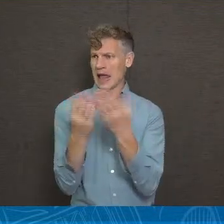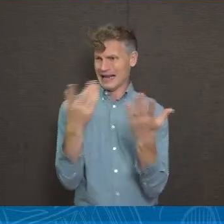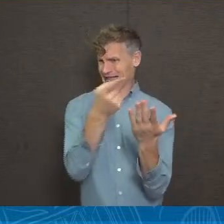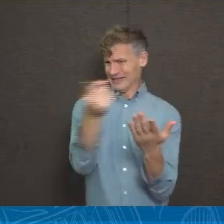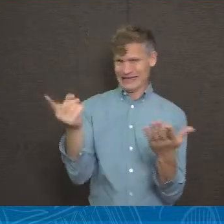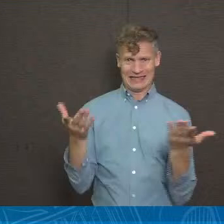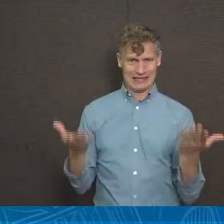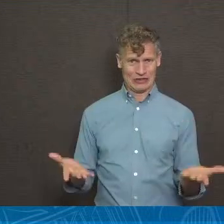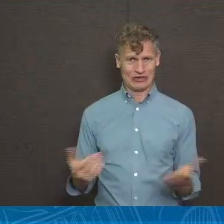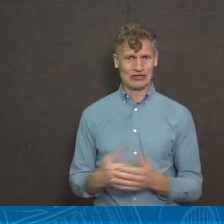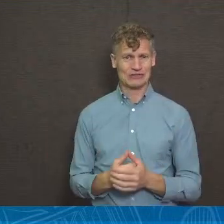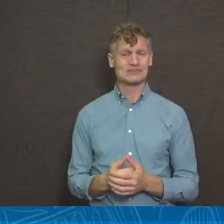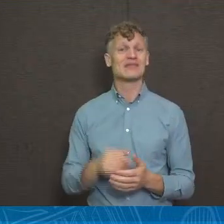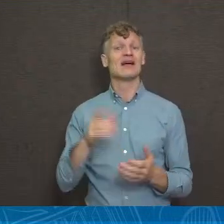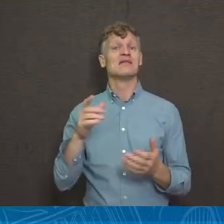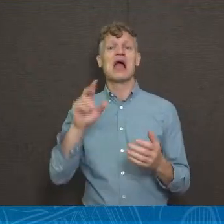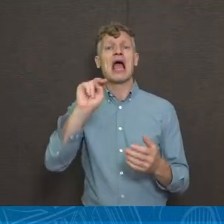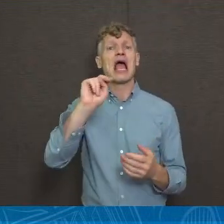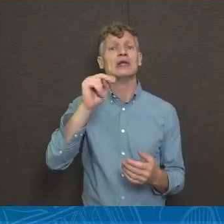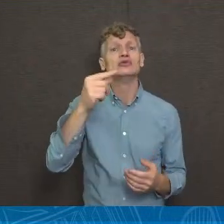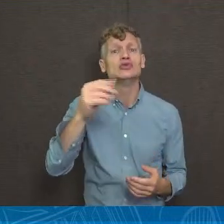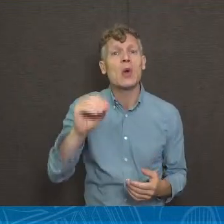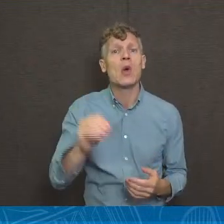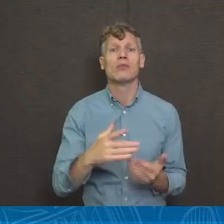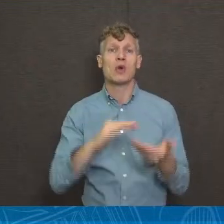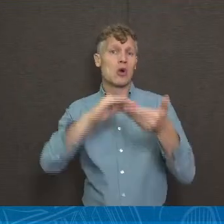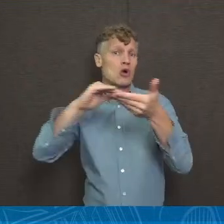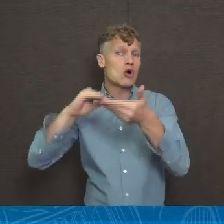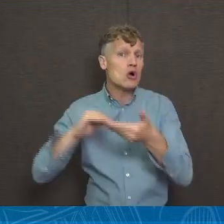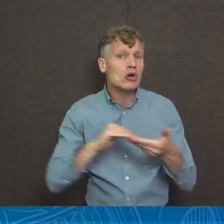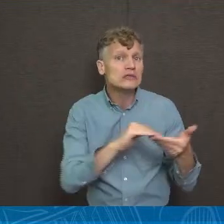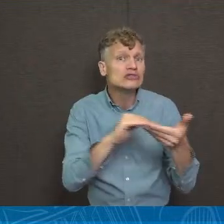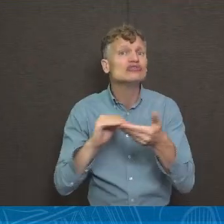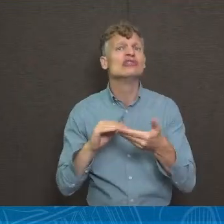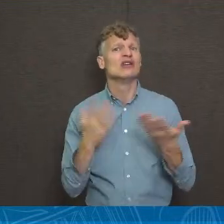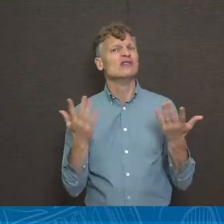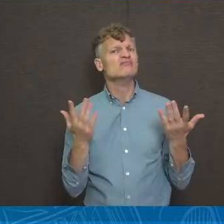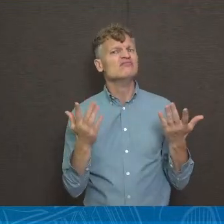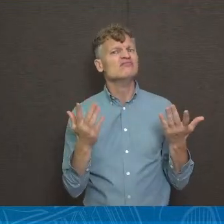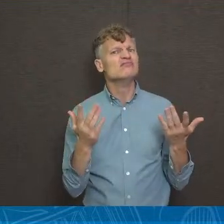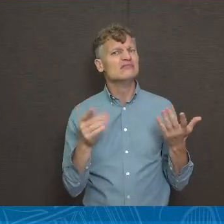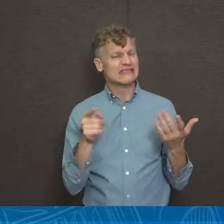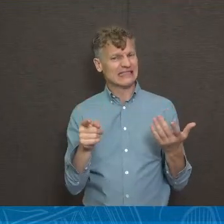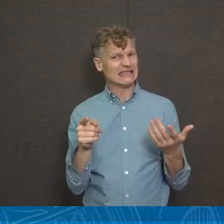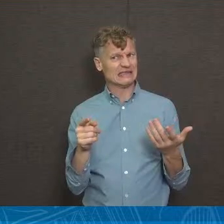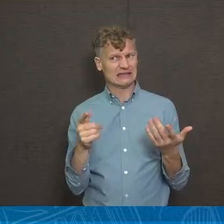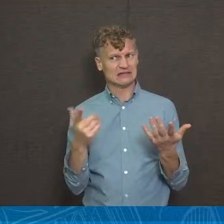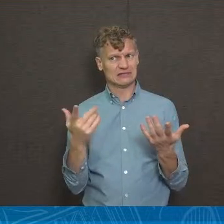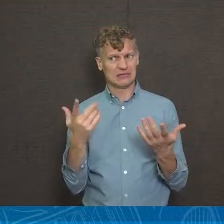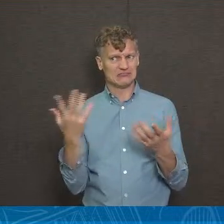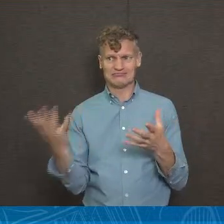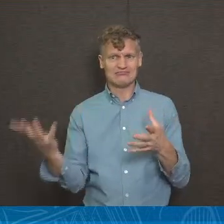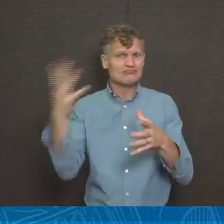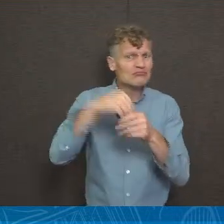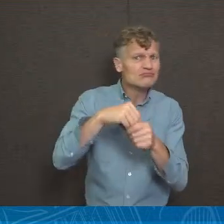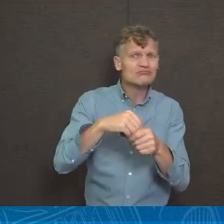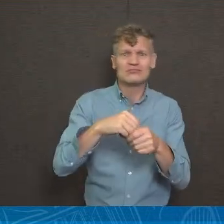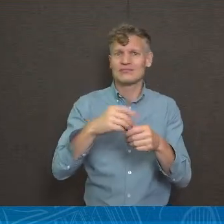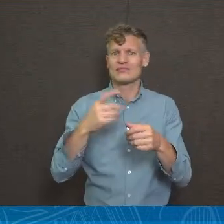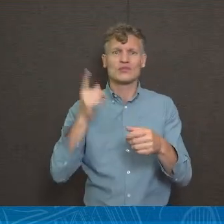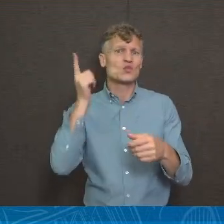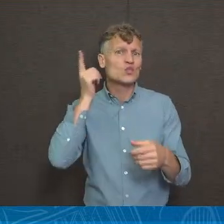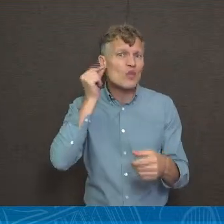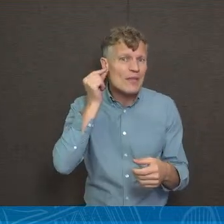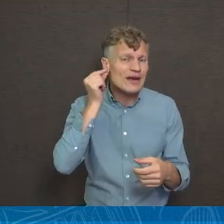today. And that's in recognising the important contributions of women, children, people with disabilities, older people,